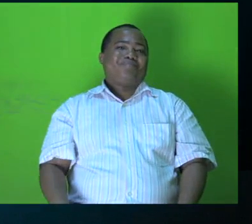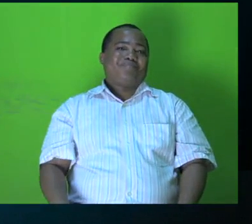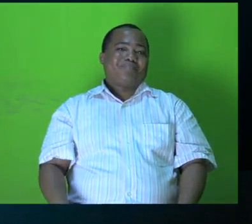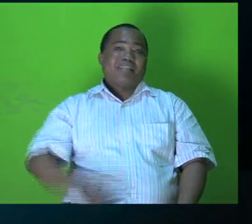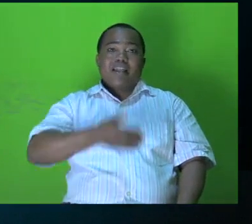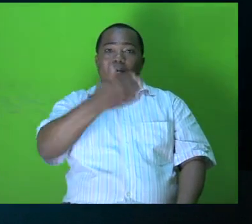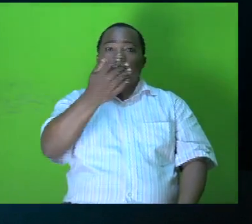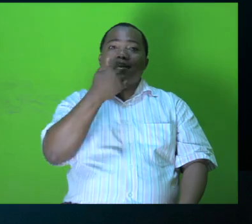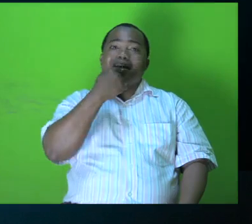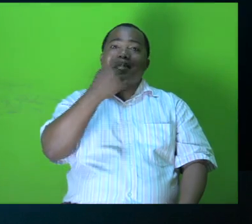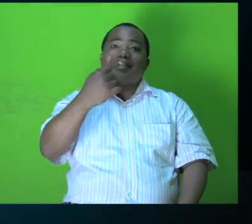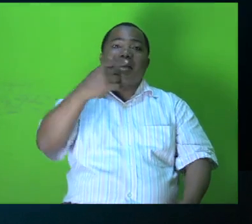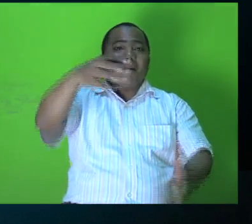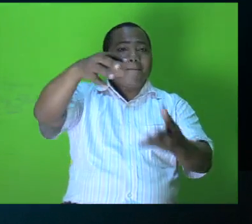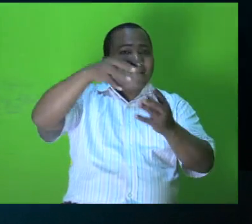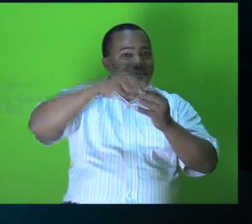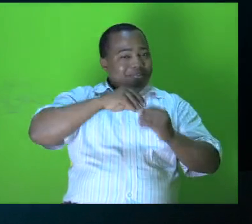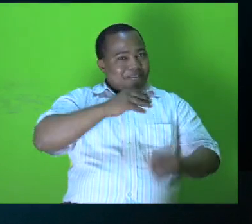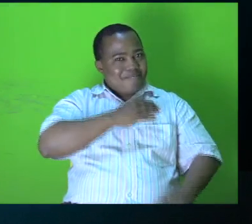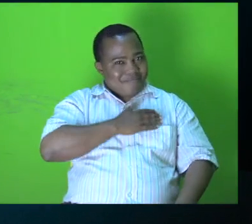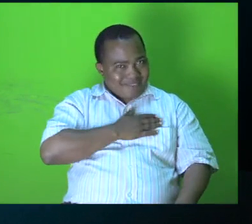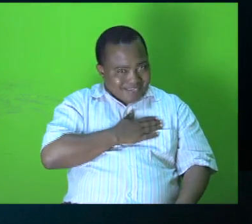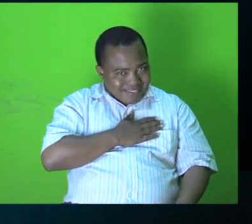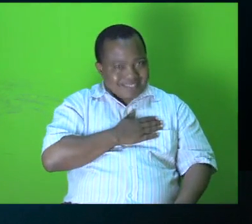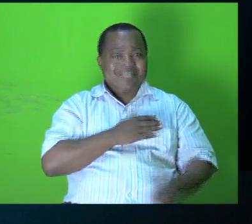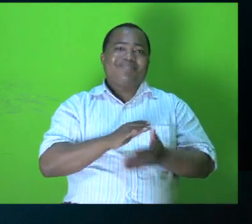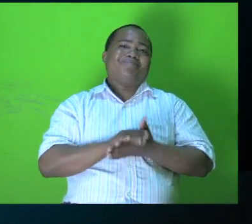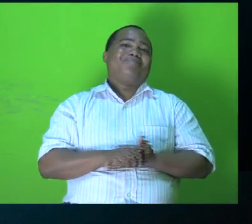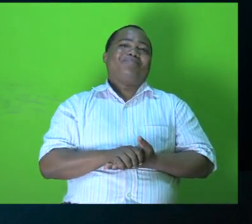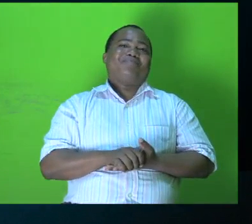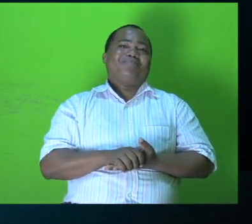Can we say together, please?